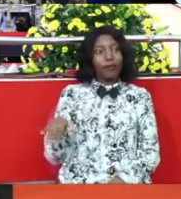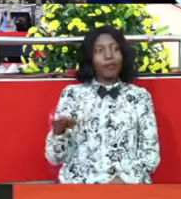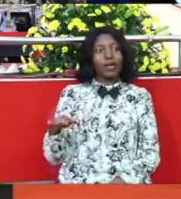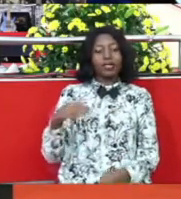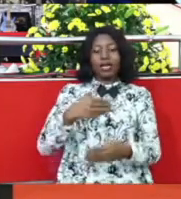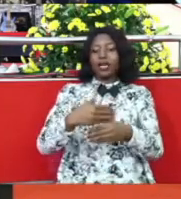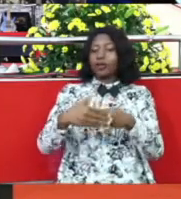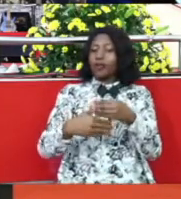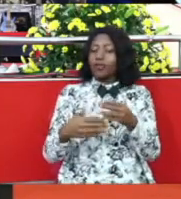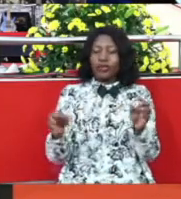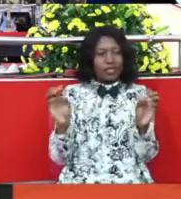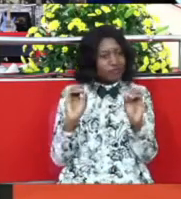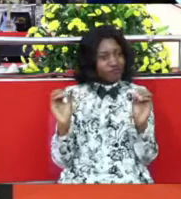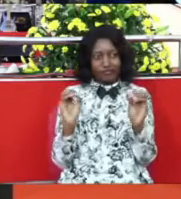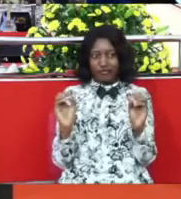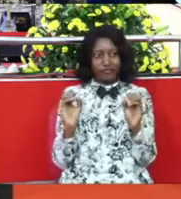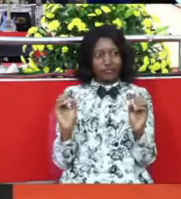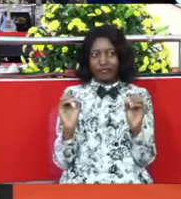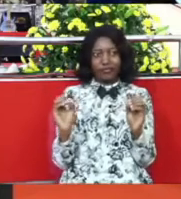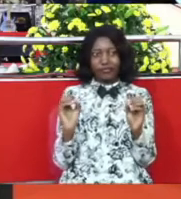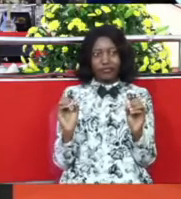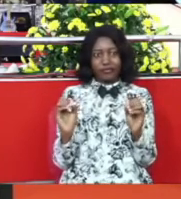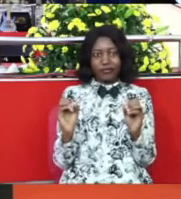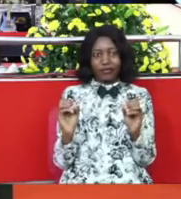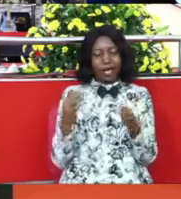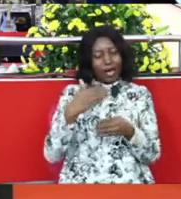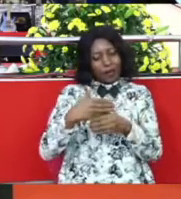one. Haangali mahali pa kuishi ambapo pametengenezwa